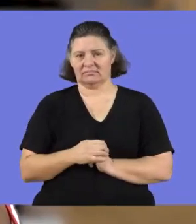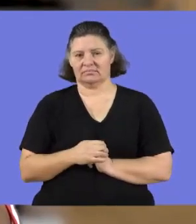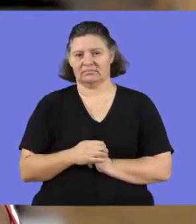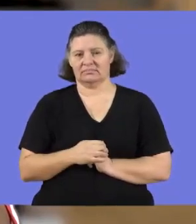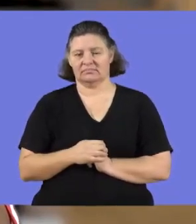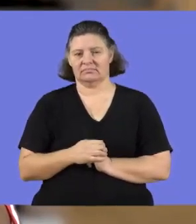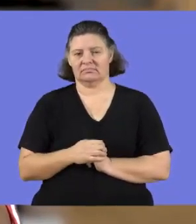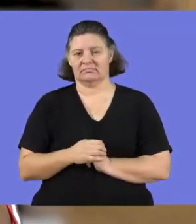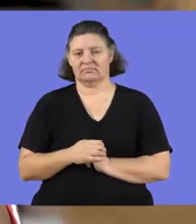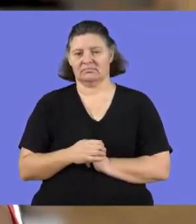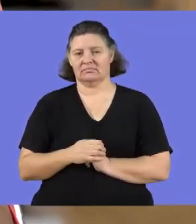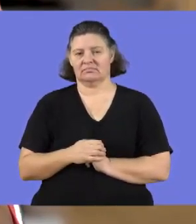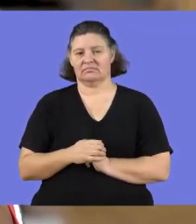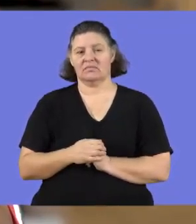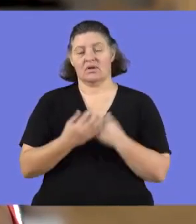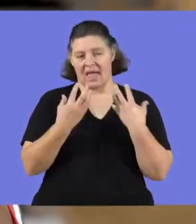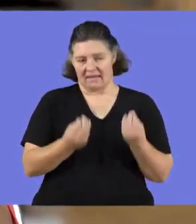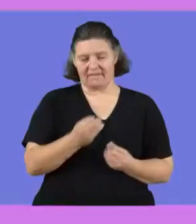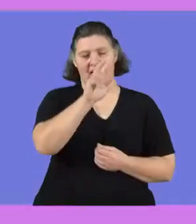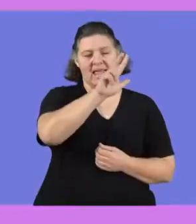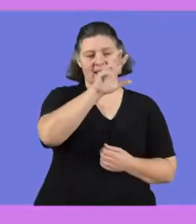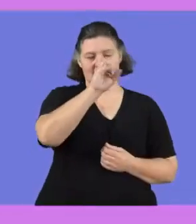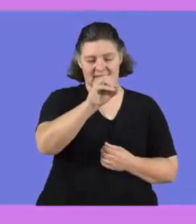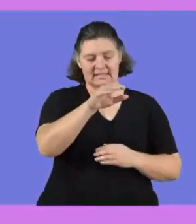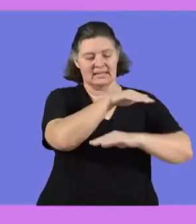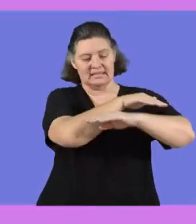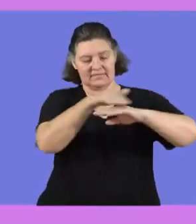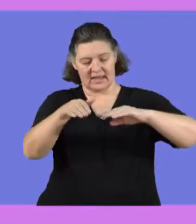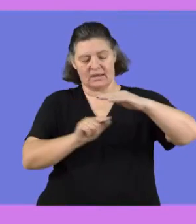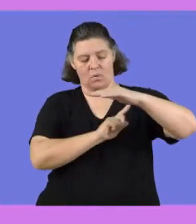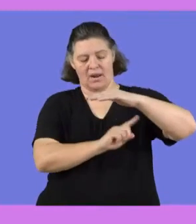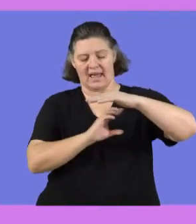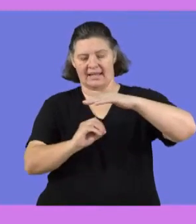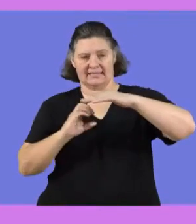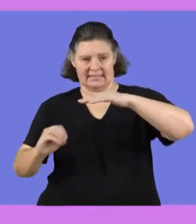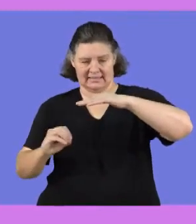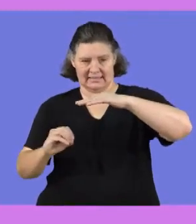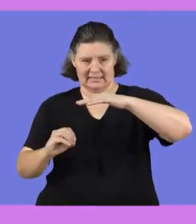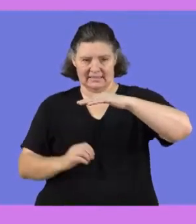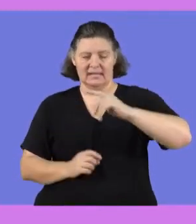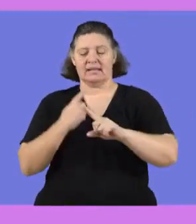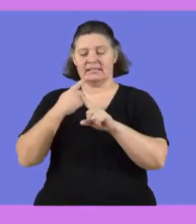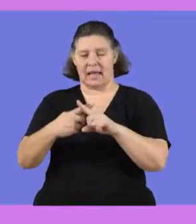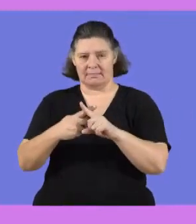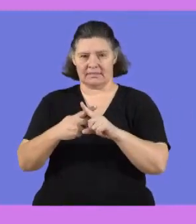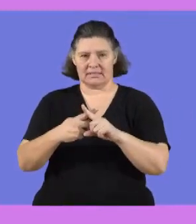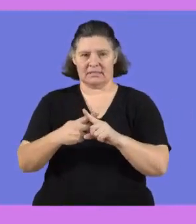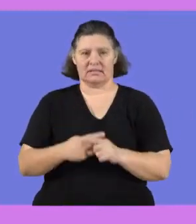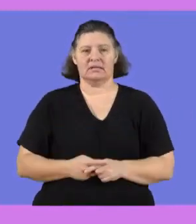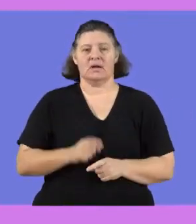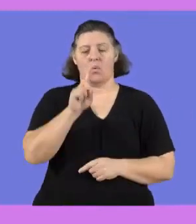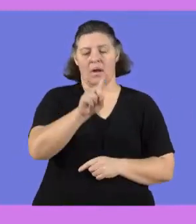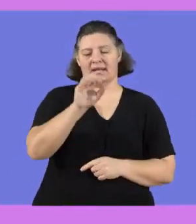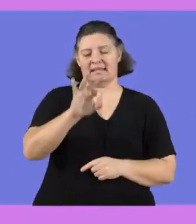to a fraction form. Therefore, we will have 80 divided by 100 multiplied